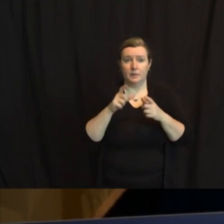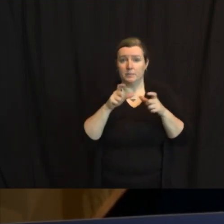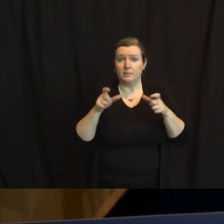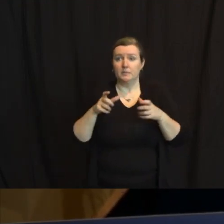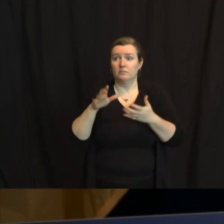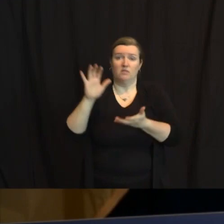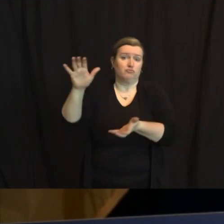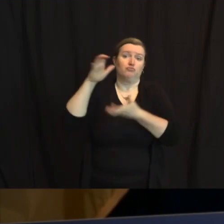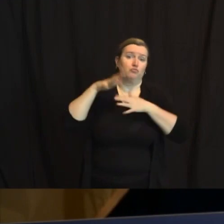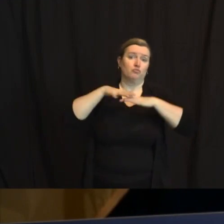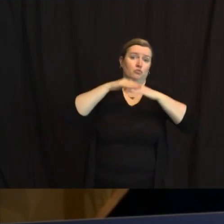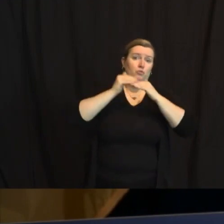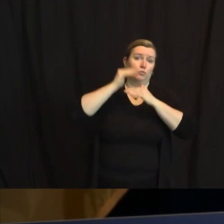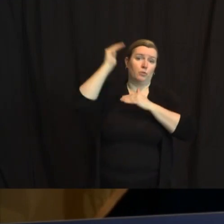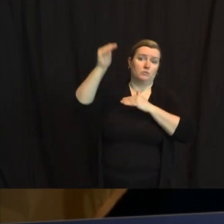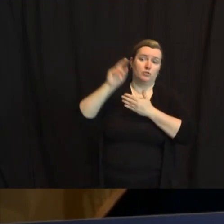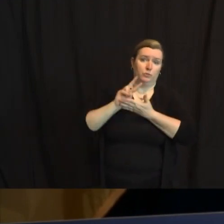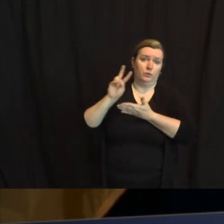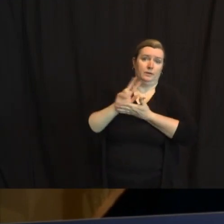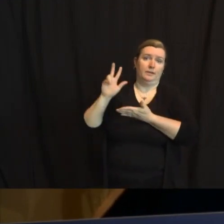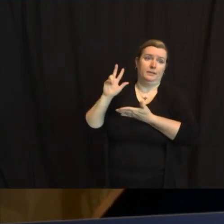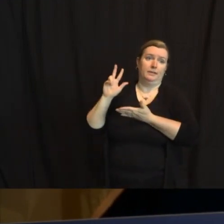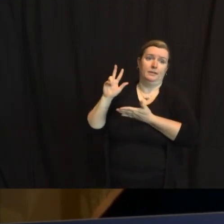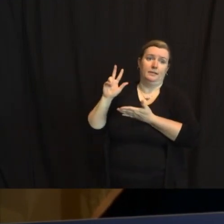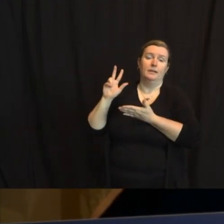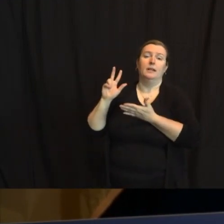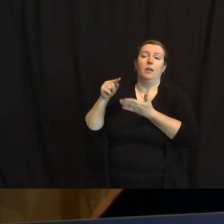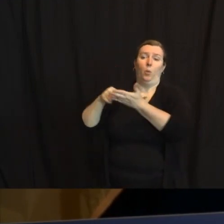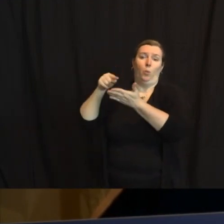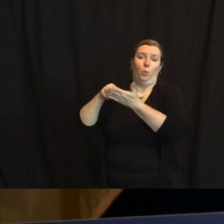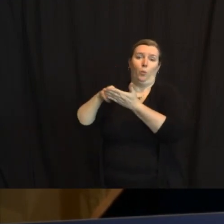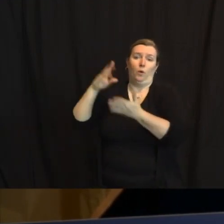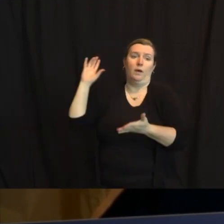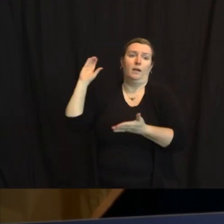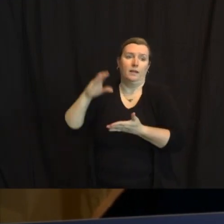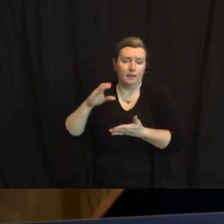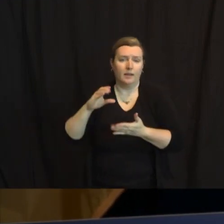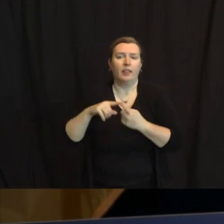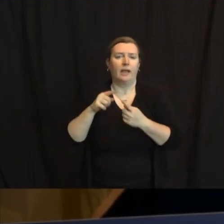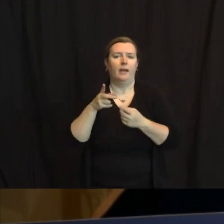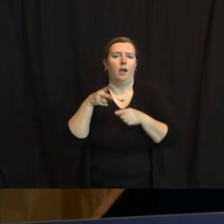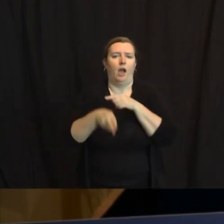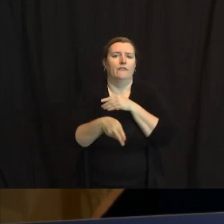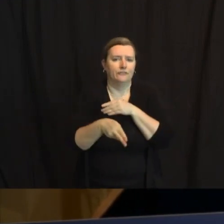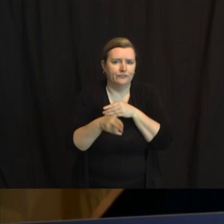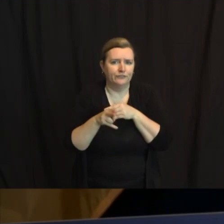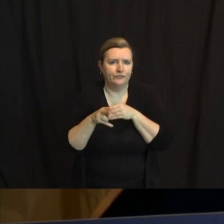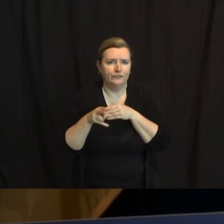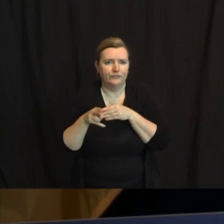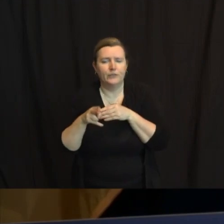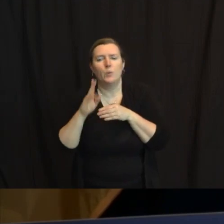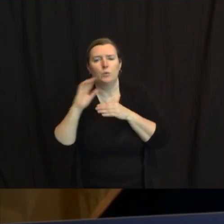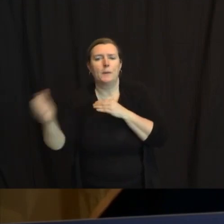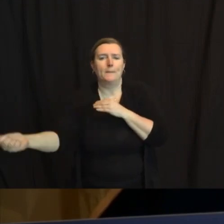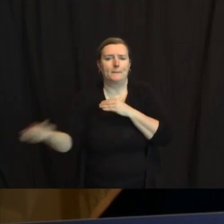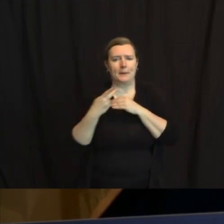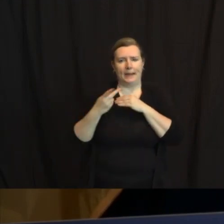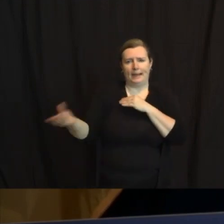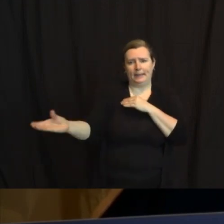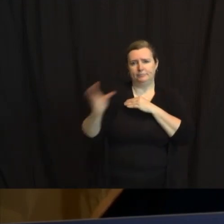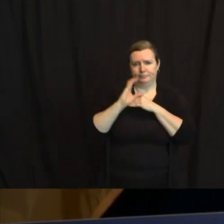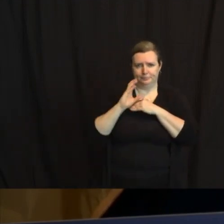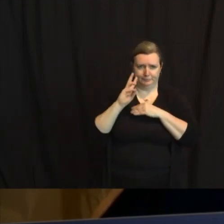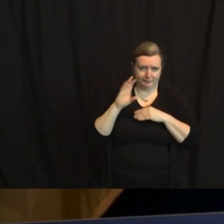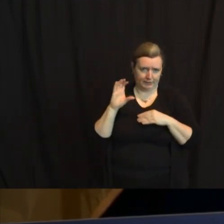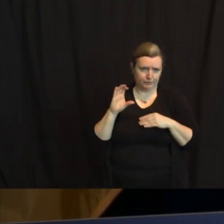basically a governor on it at the top that we had to go back and fix afterwards. But those are all going to be cured now. And the authentication failed. I have not heard